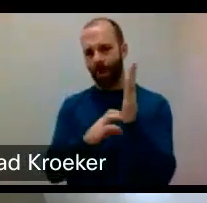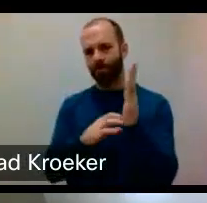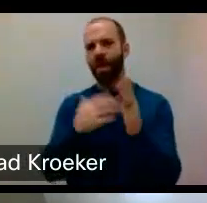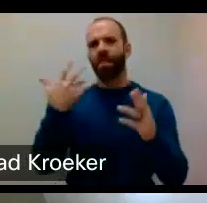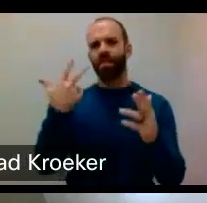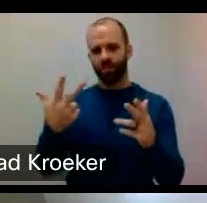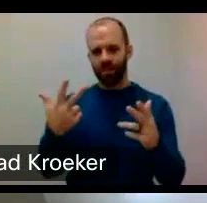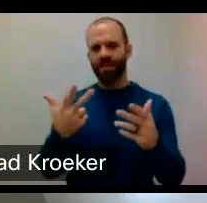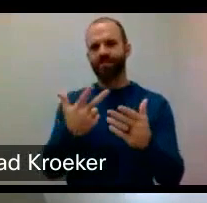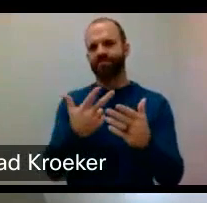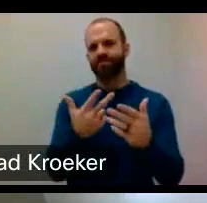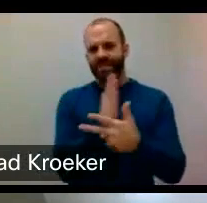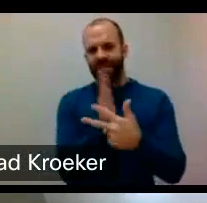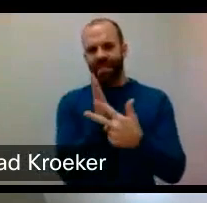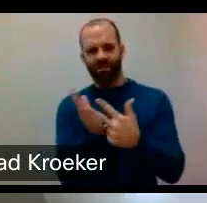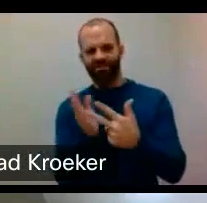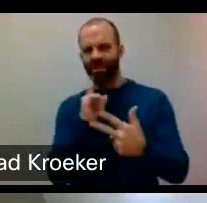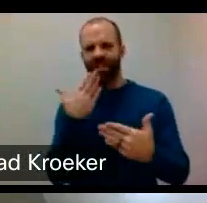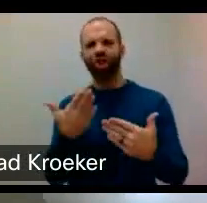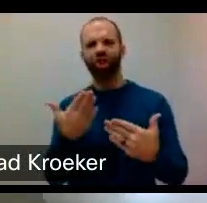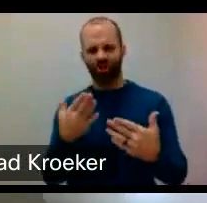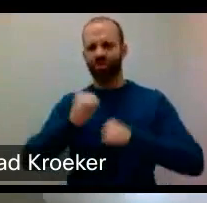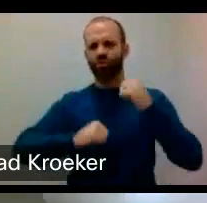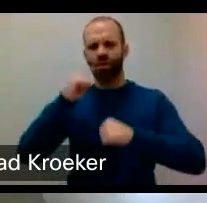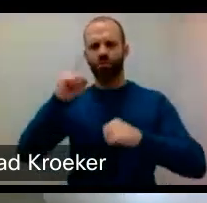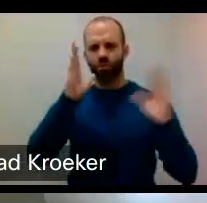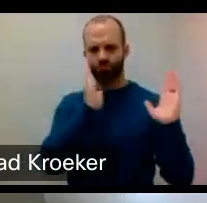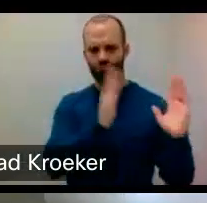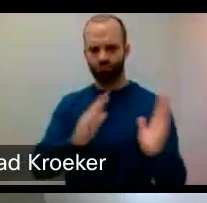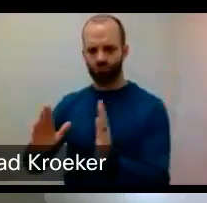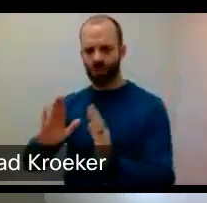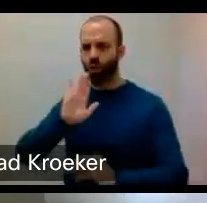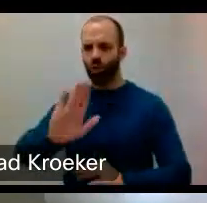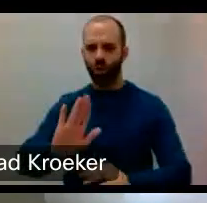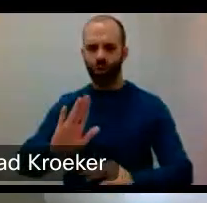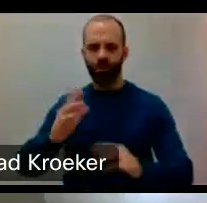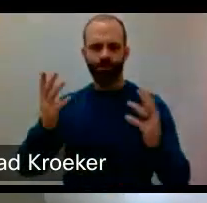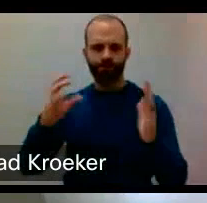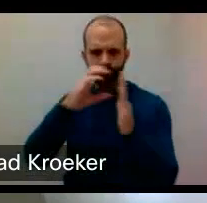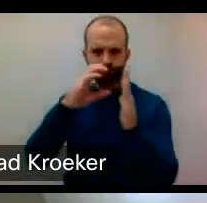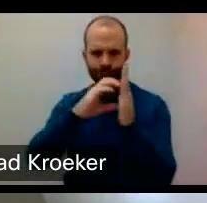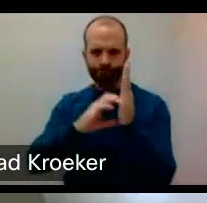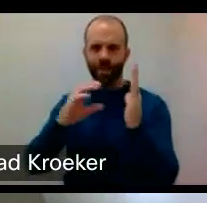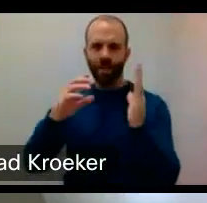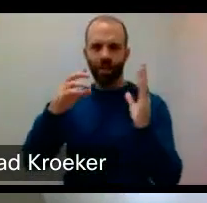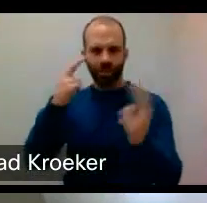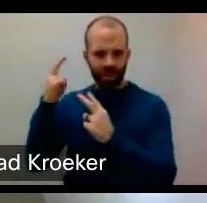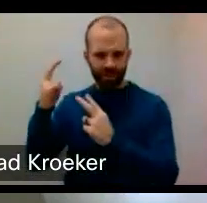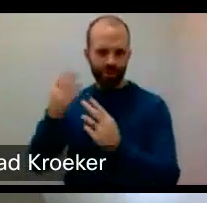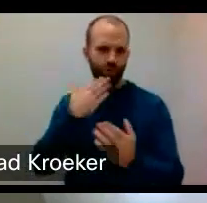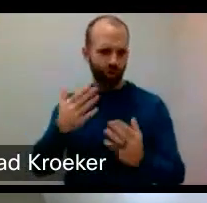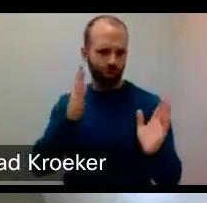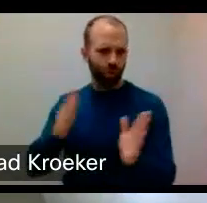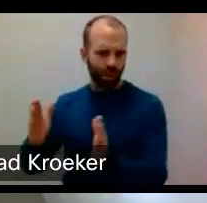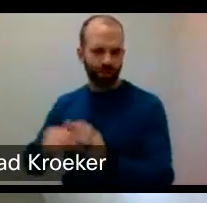sections. That is a very good way to organize a reflection. So this person is reflecting on